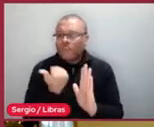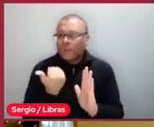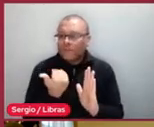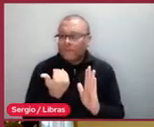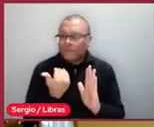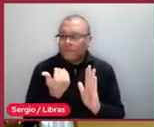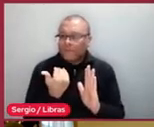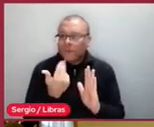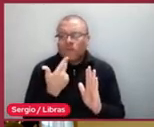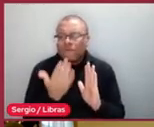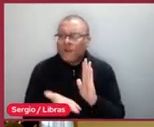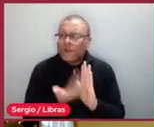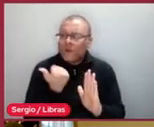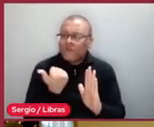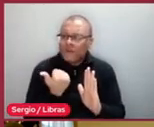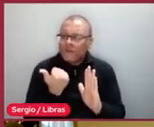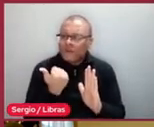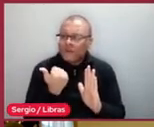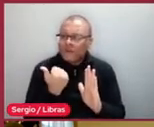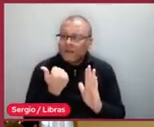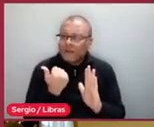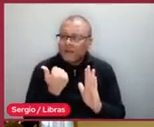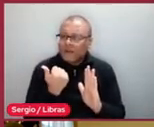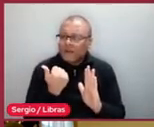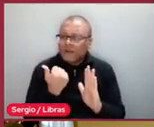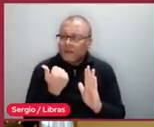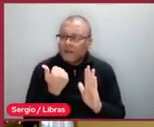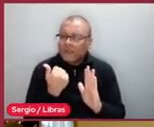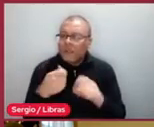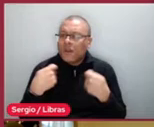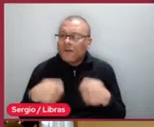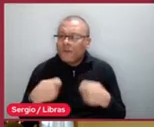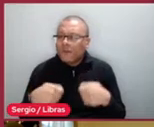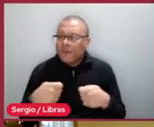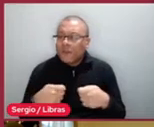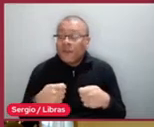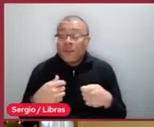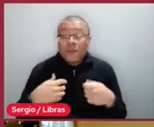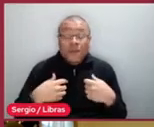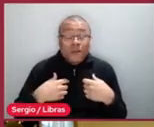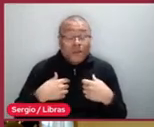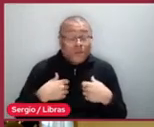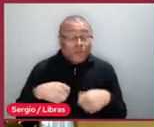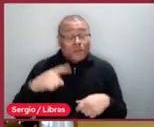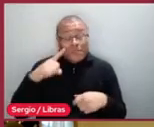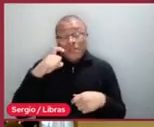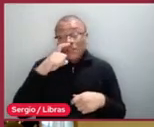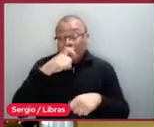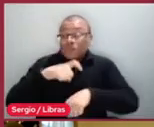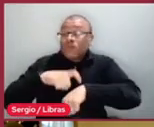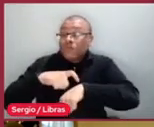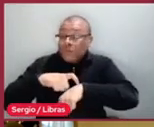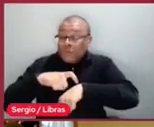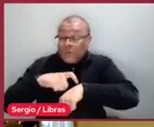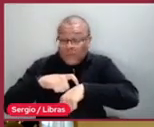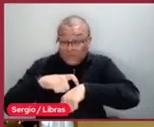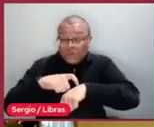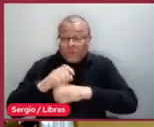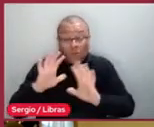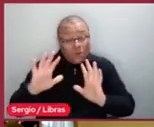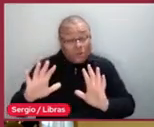want to remove single table inheritance, I have to do a really complicated migration. So it's not